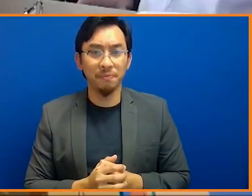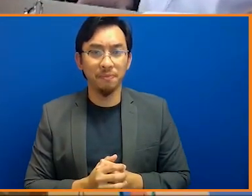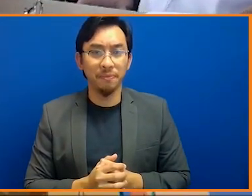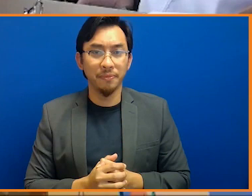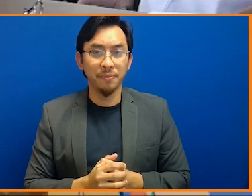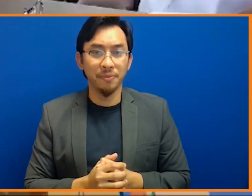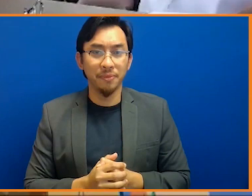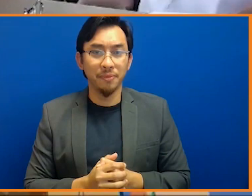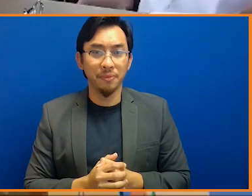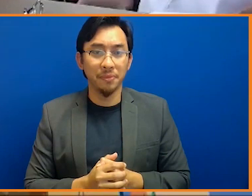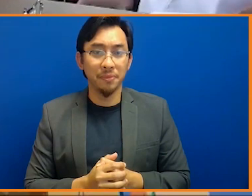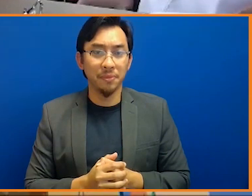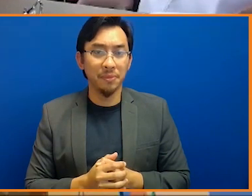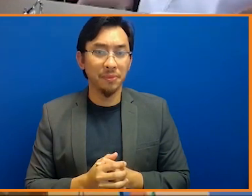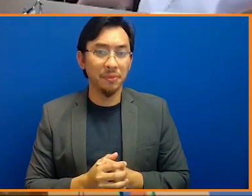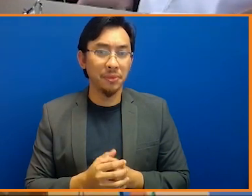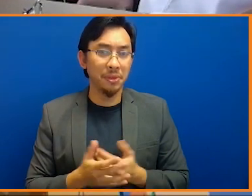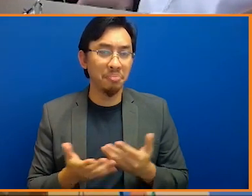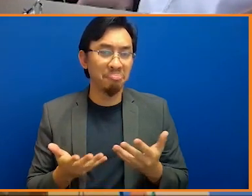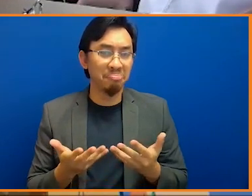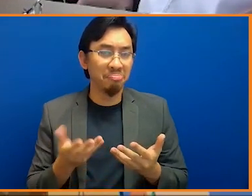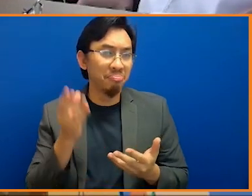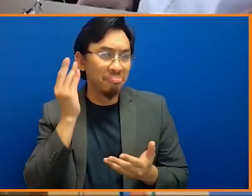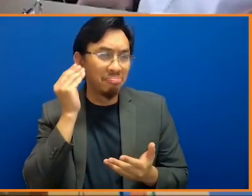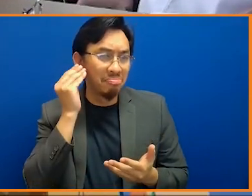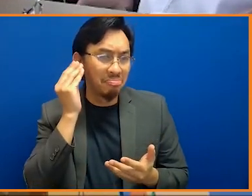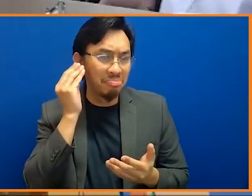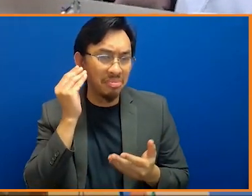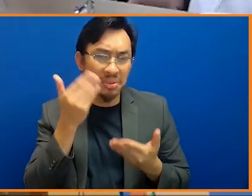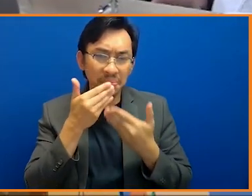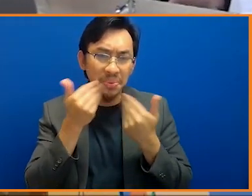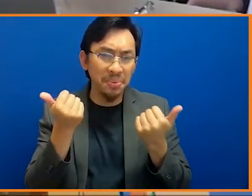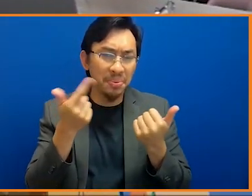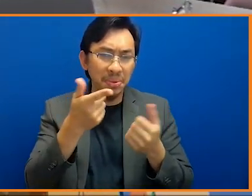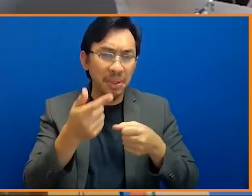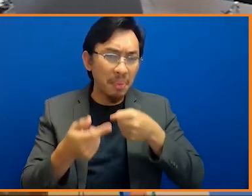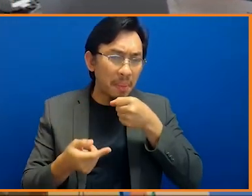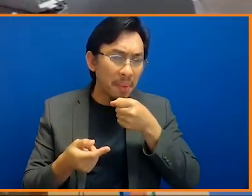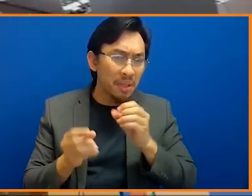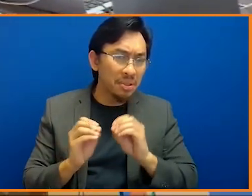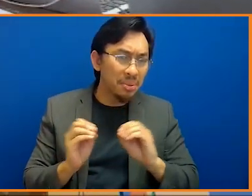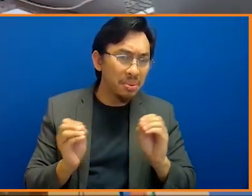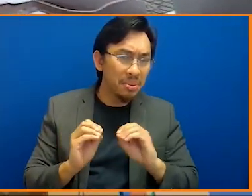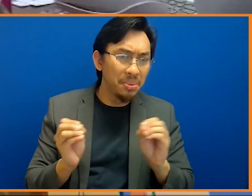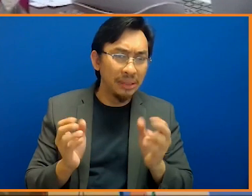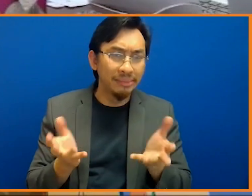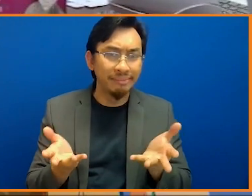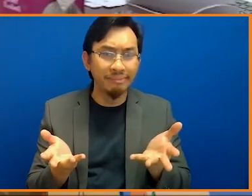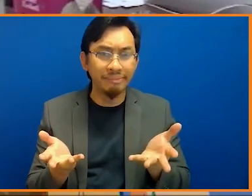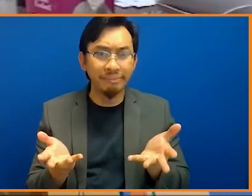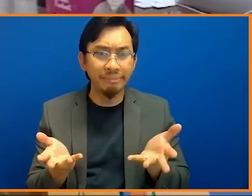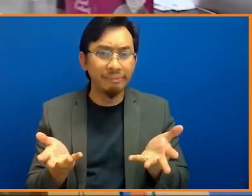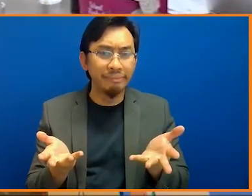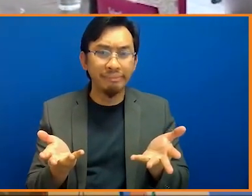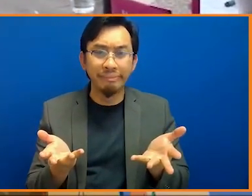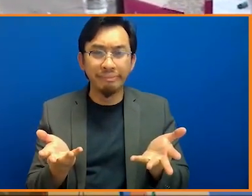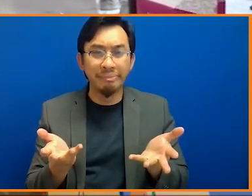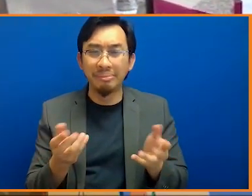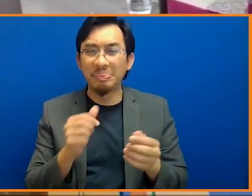Stairs that this outside building that can suitable for